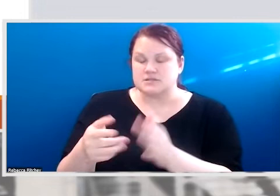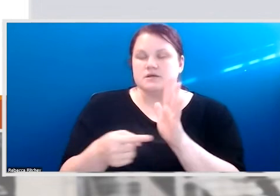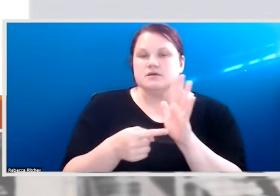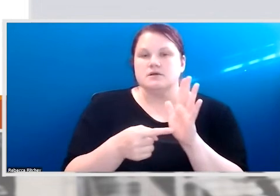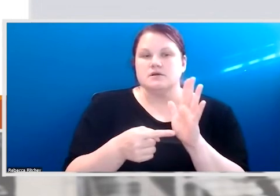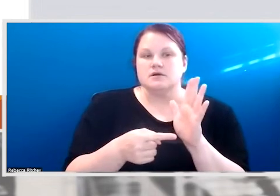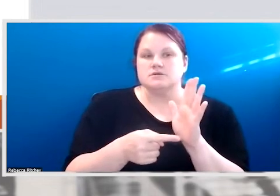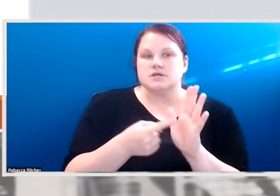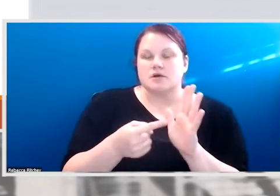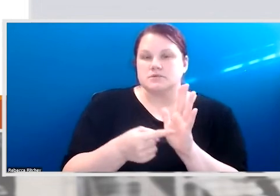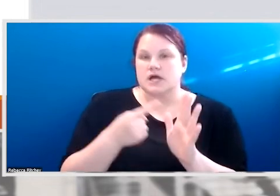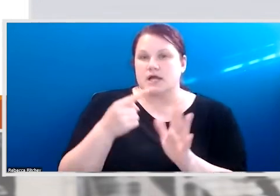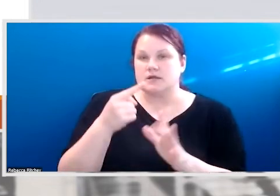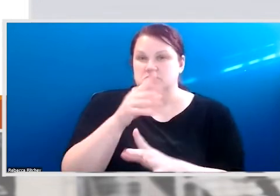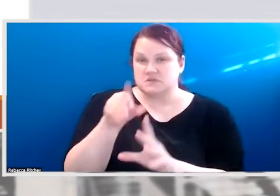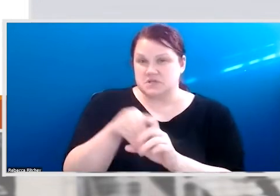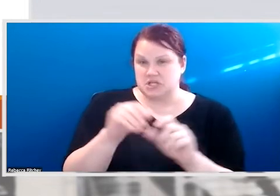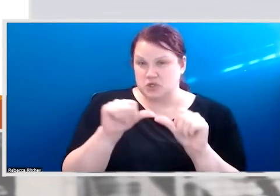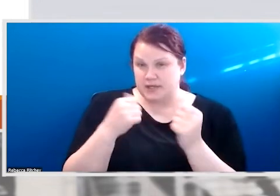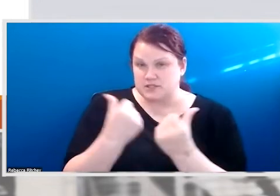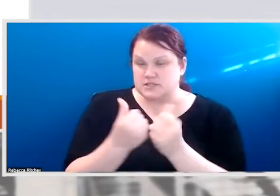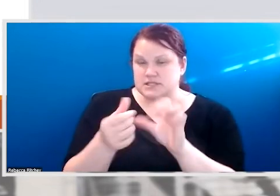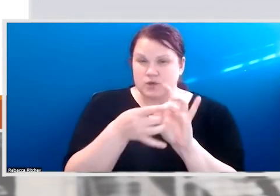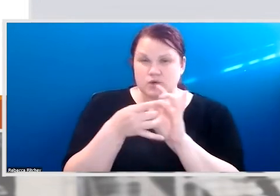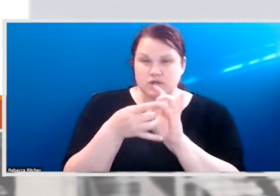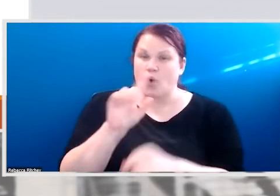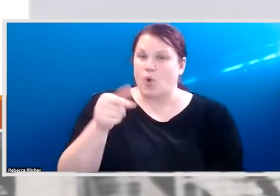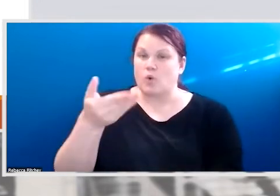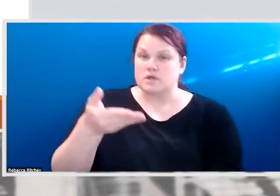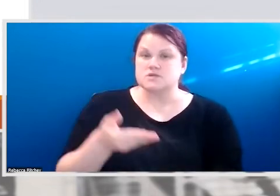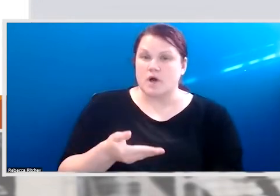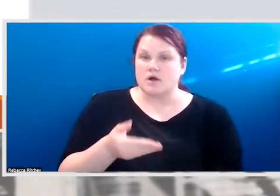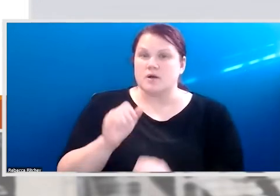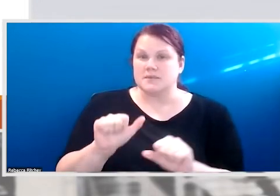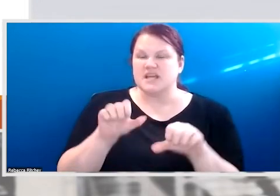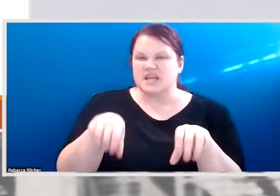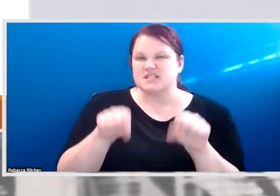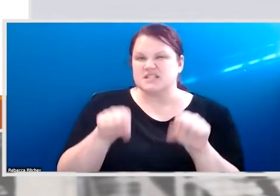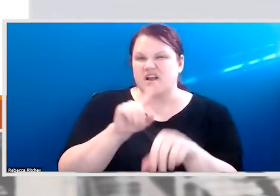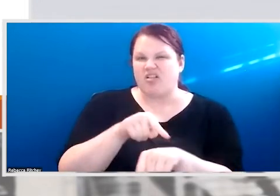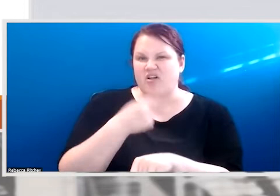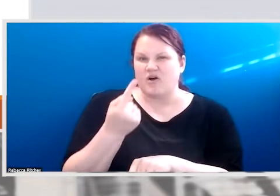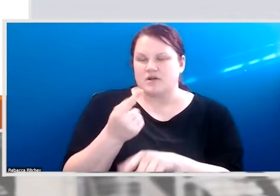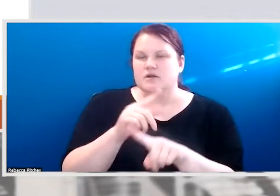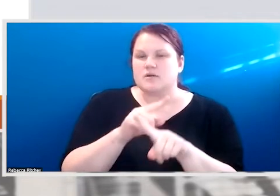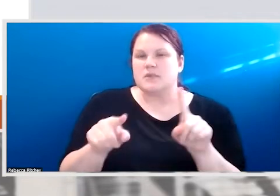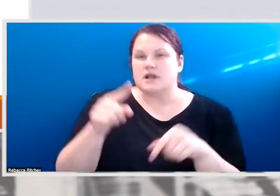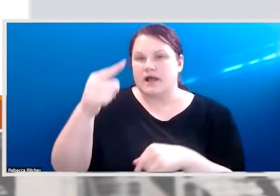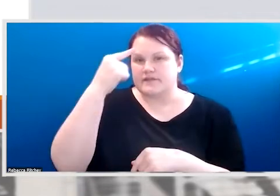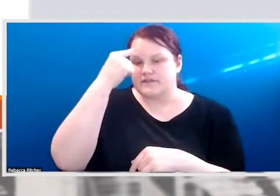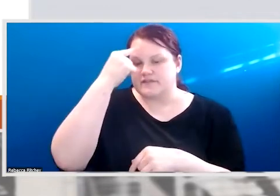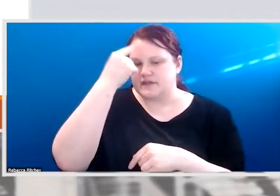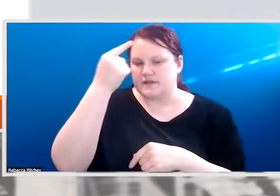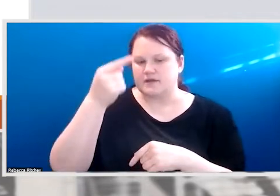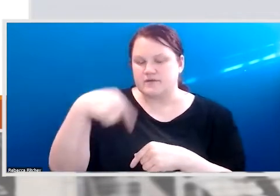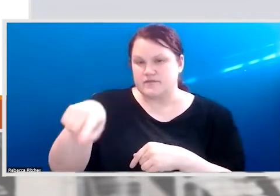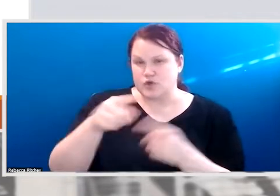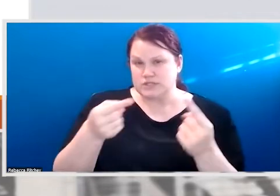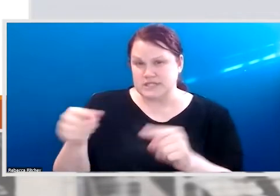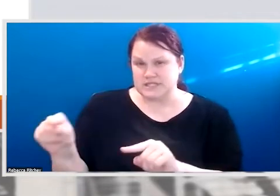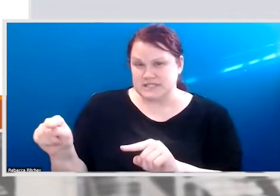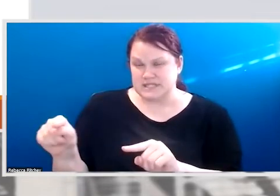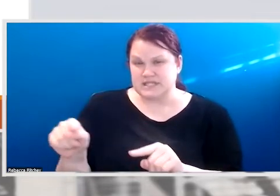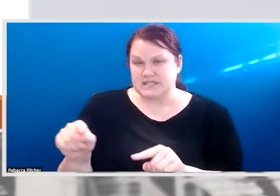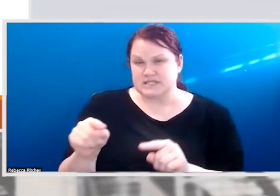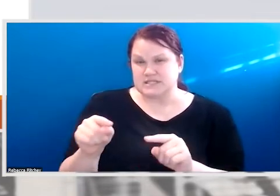sometimes interagency coordination, which we always welcome, can actually take a little bit longer, but I think in those instances it's warranted because we